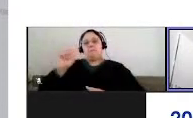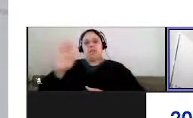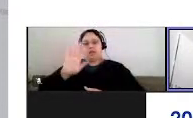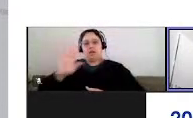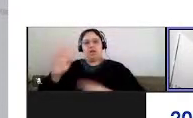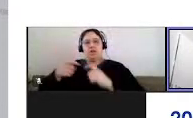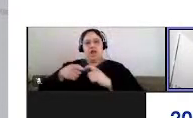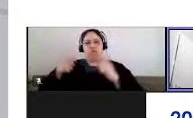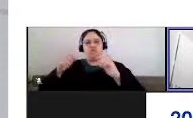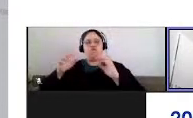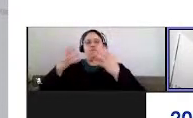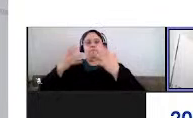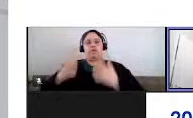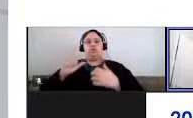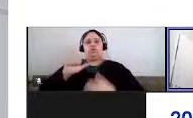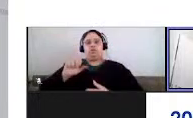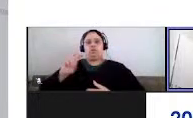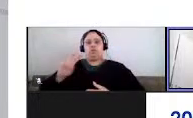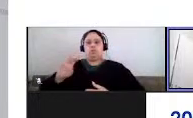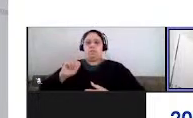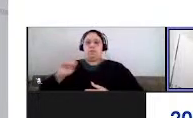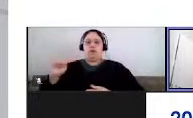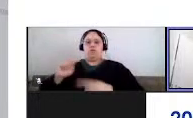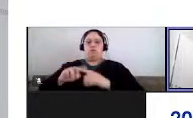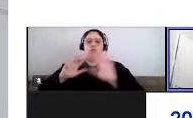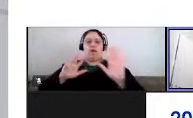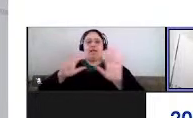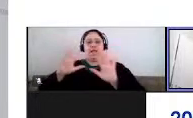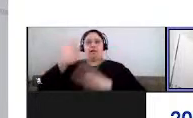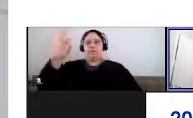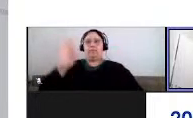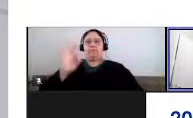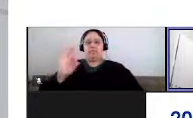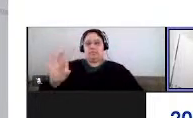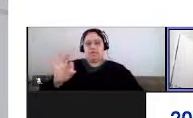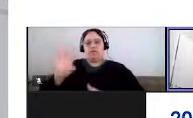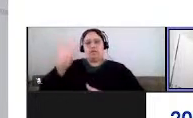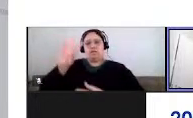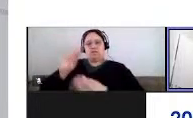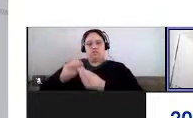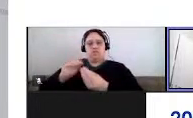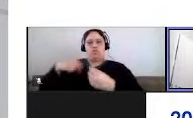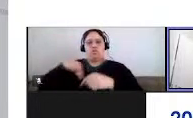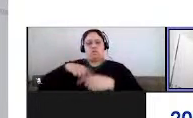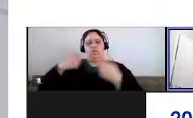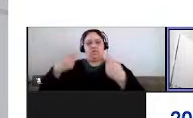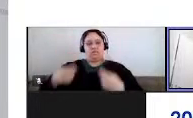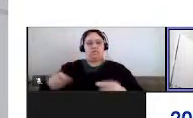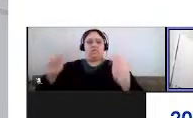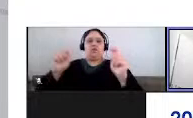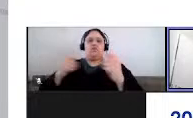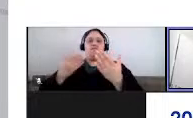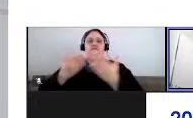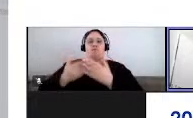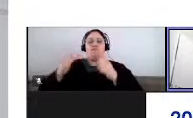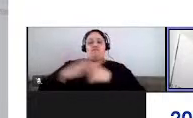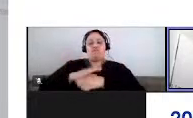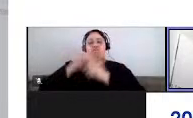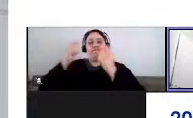out of the budget of 62 million, so 98%. But in total, we spend